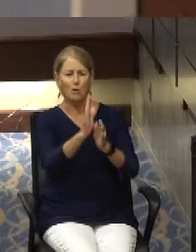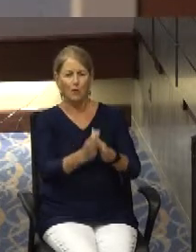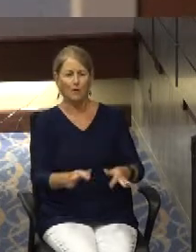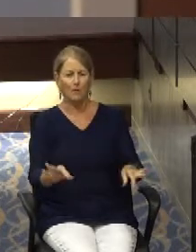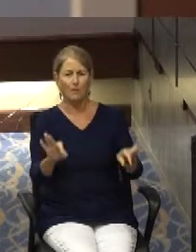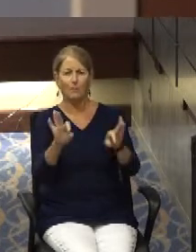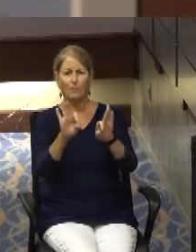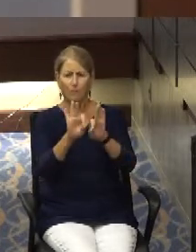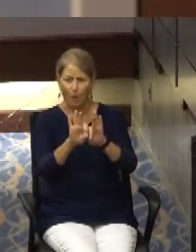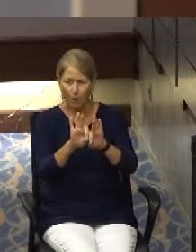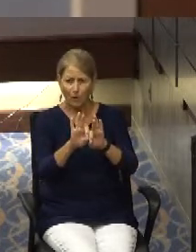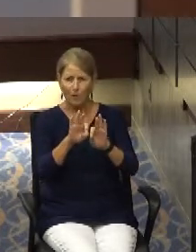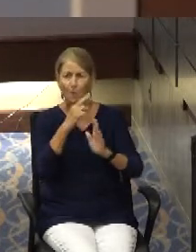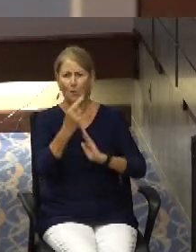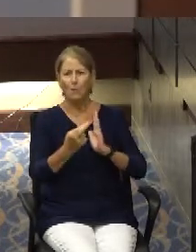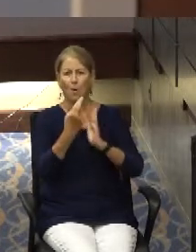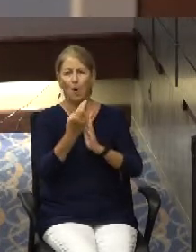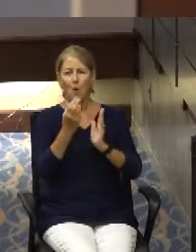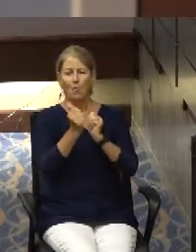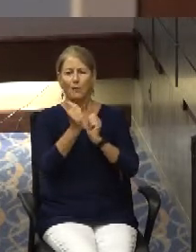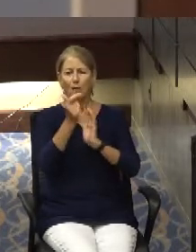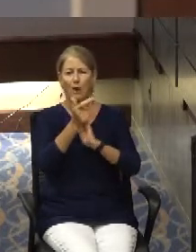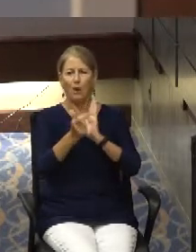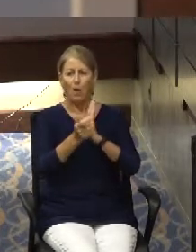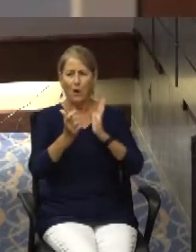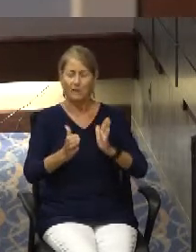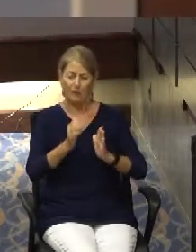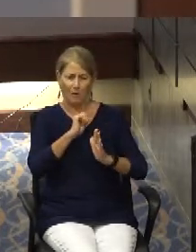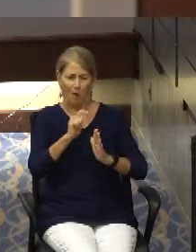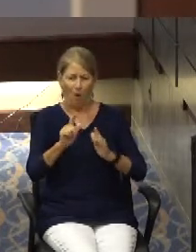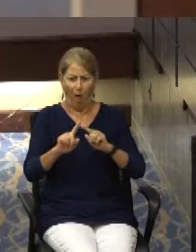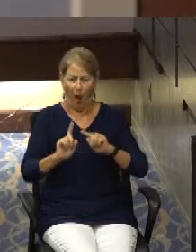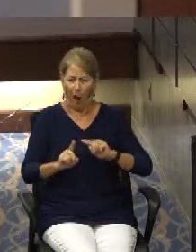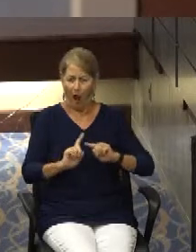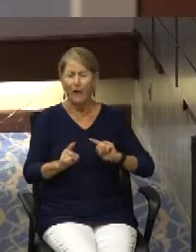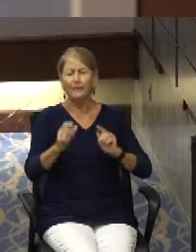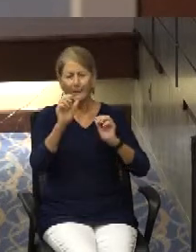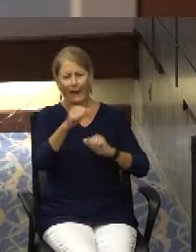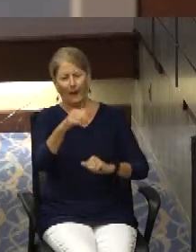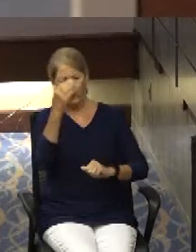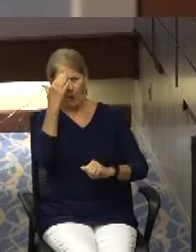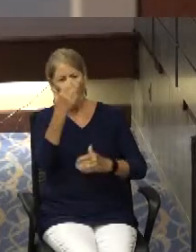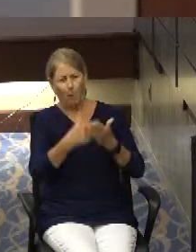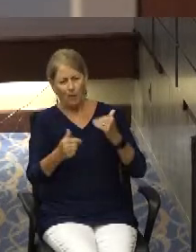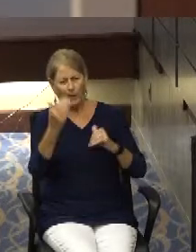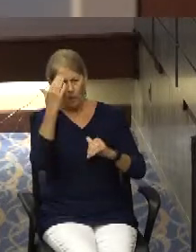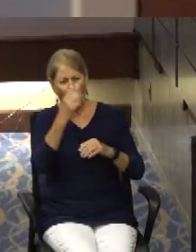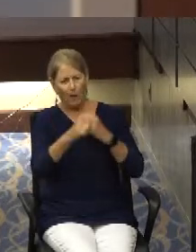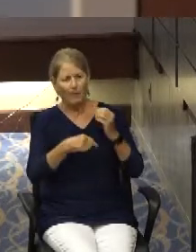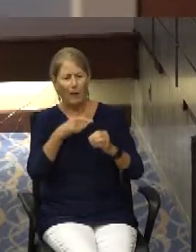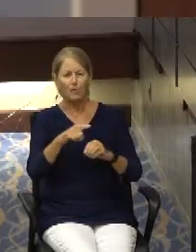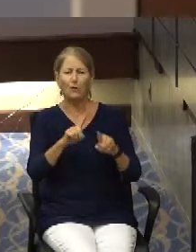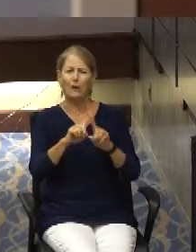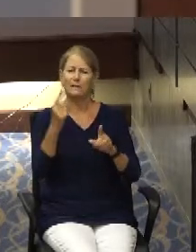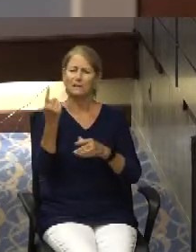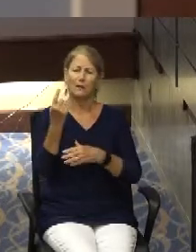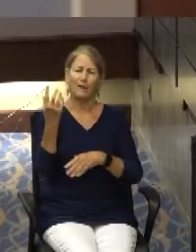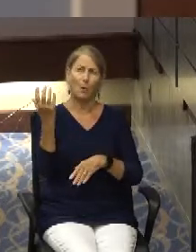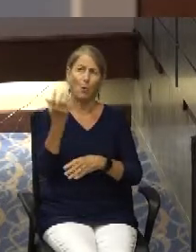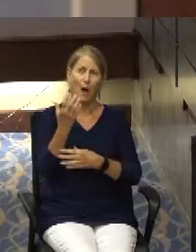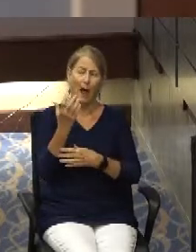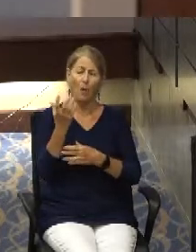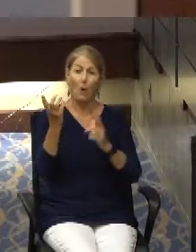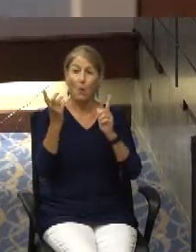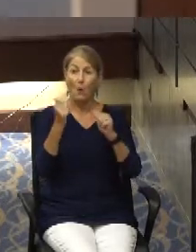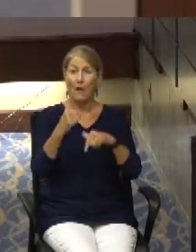the attorneys in the risk pool and all of those things. And I mean, yeah, we know what we know about you, but it's something else when